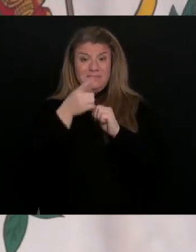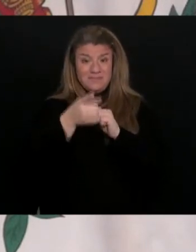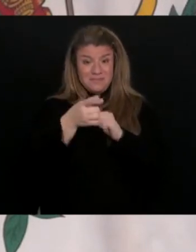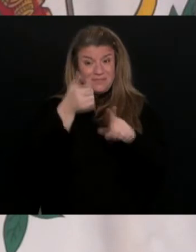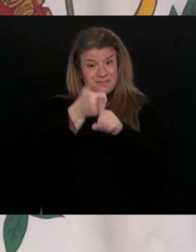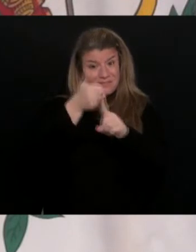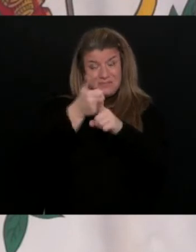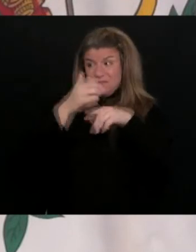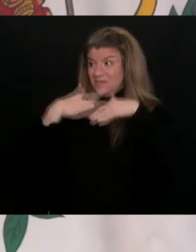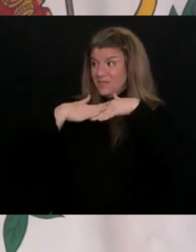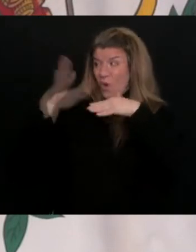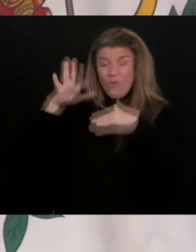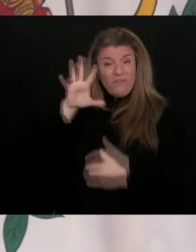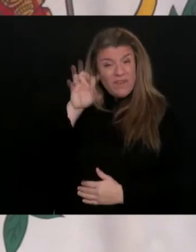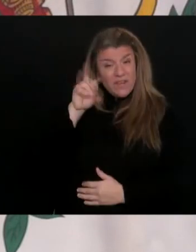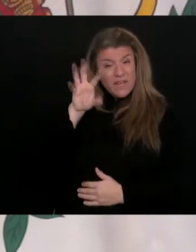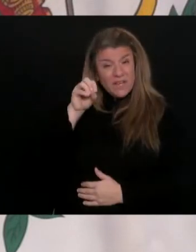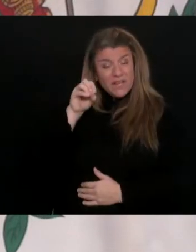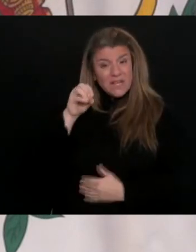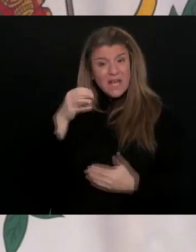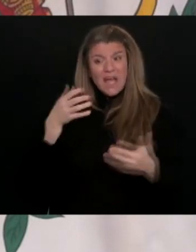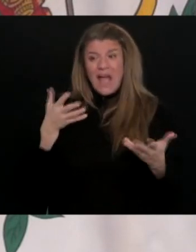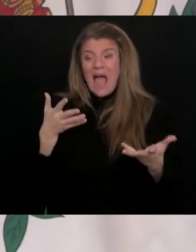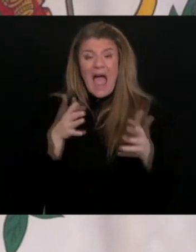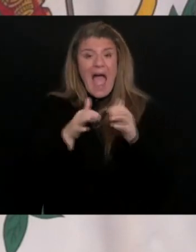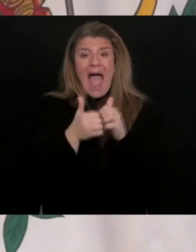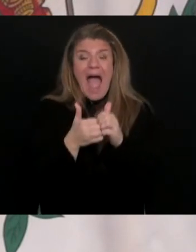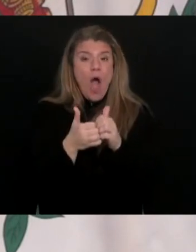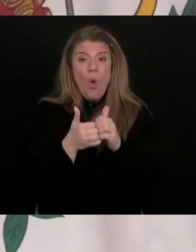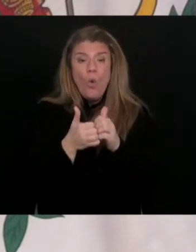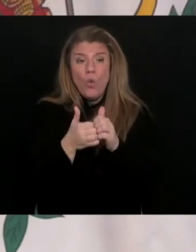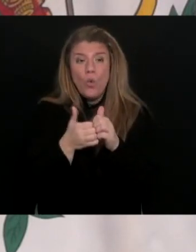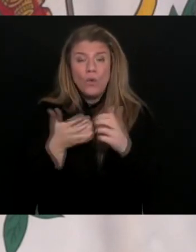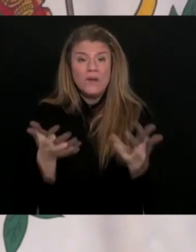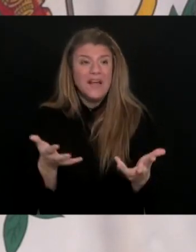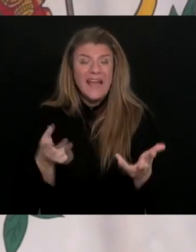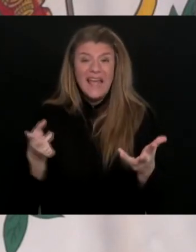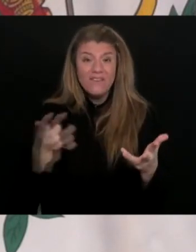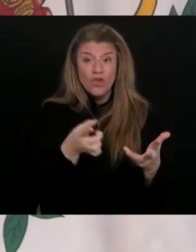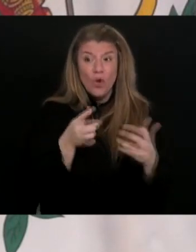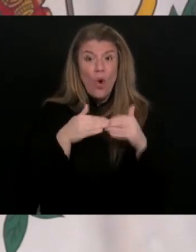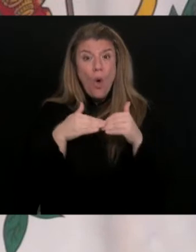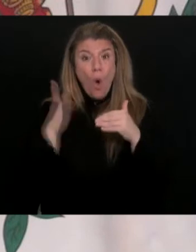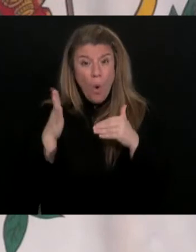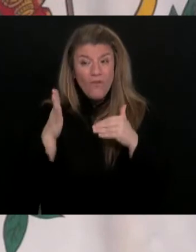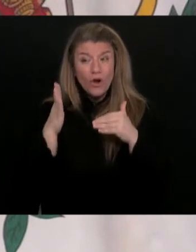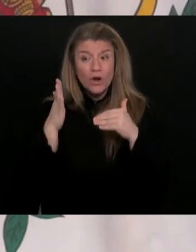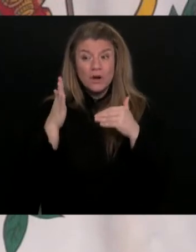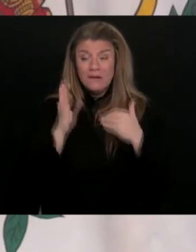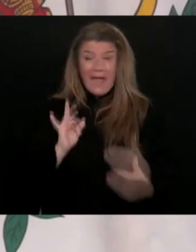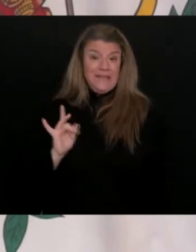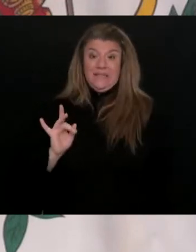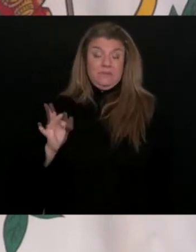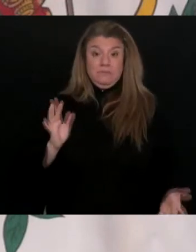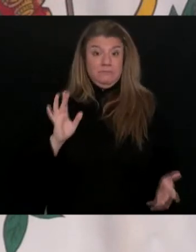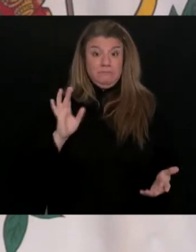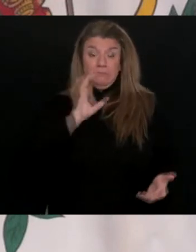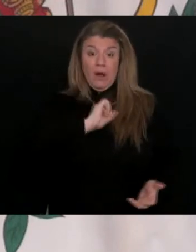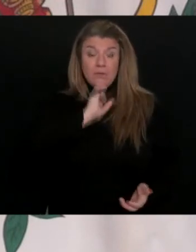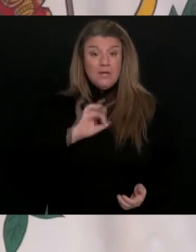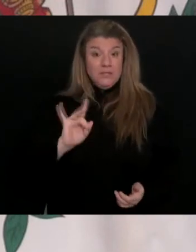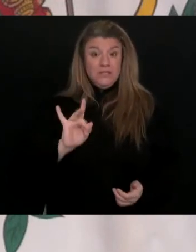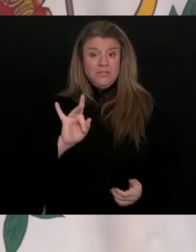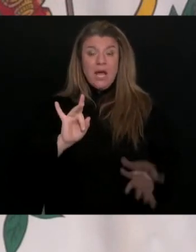of age, how in the world, if you're over 18 years of age,